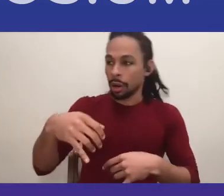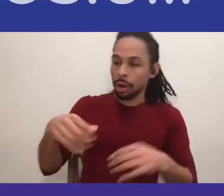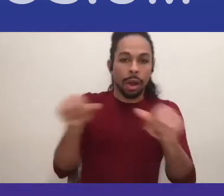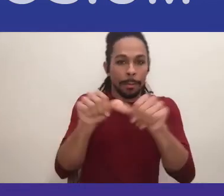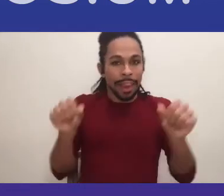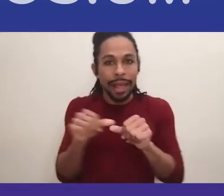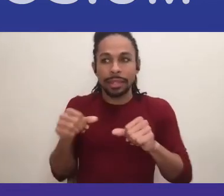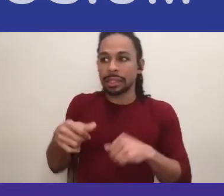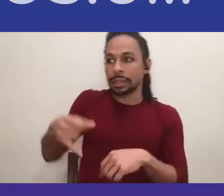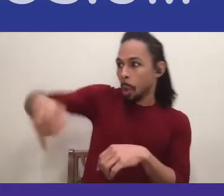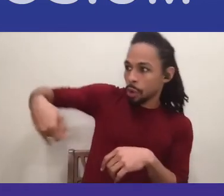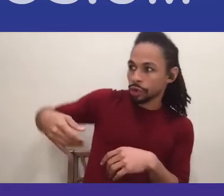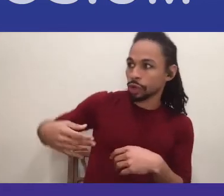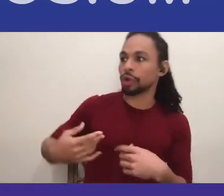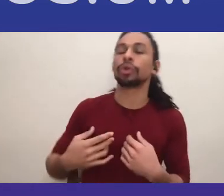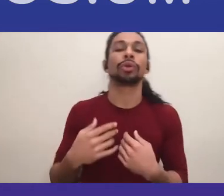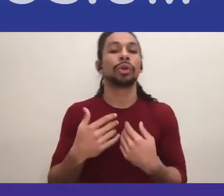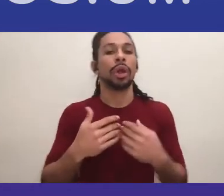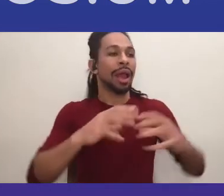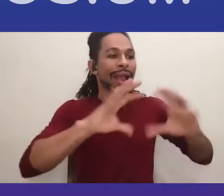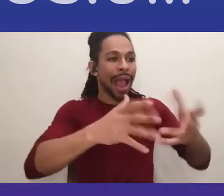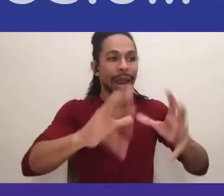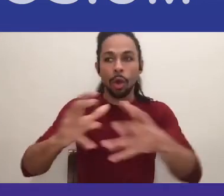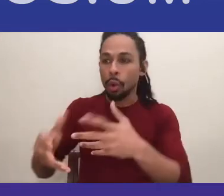of categorization,